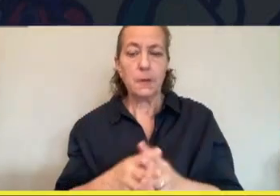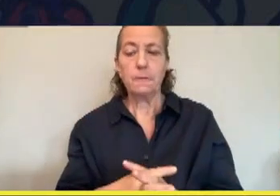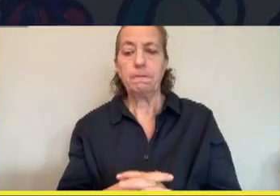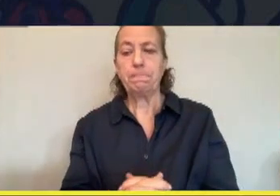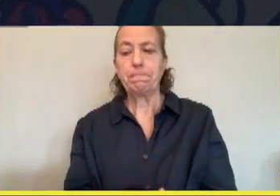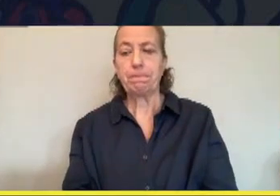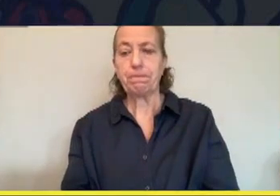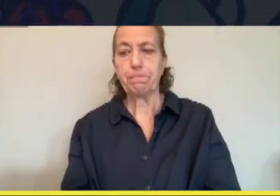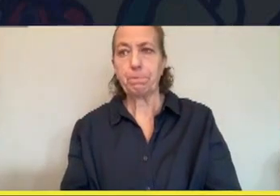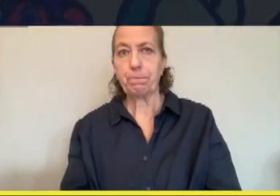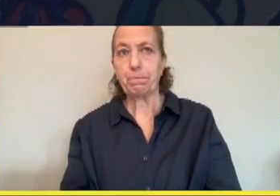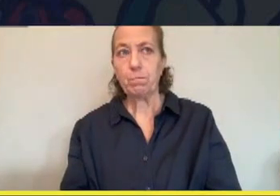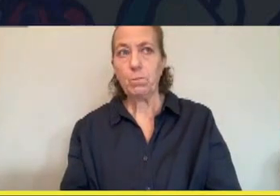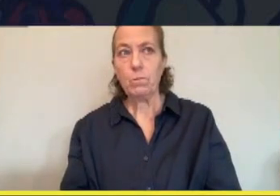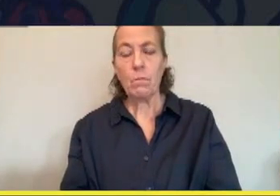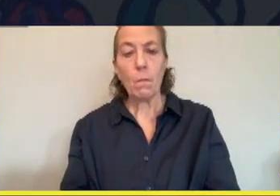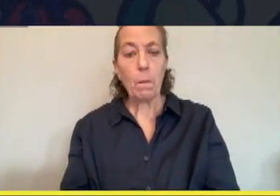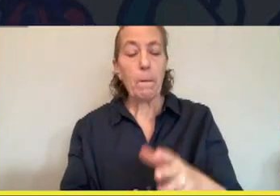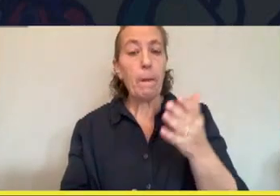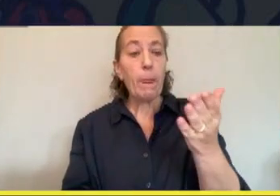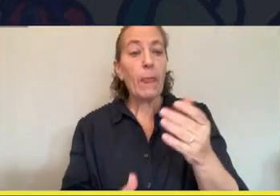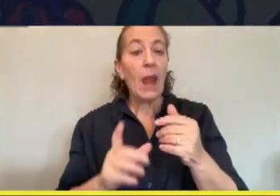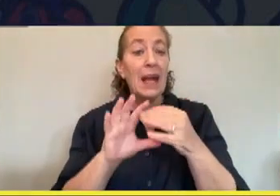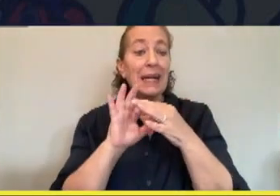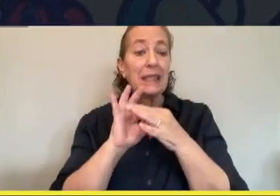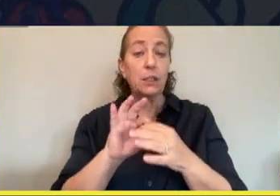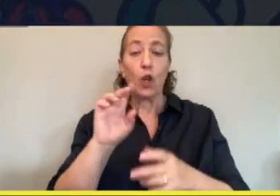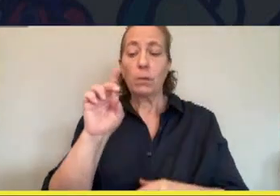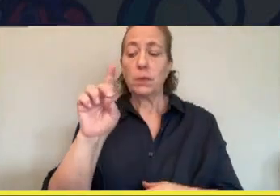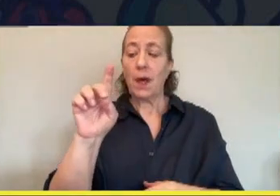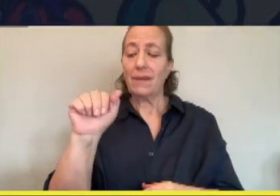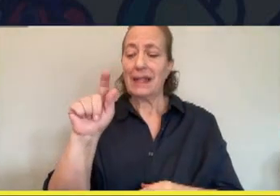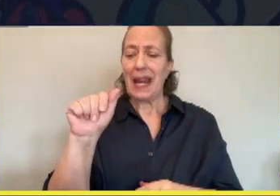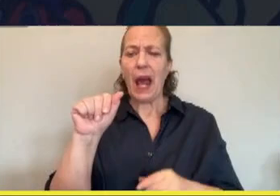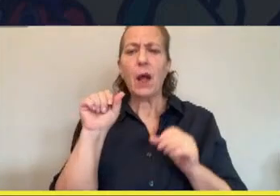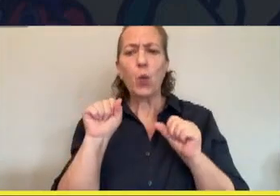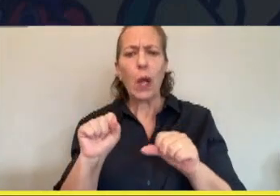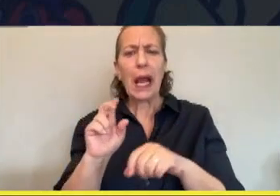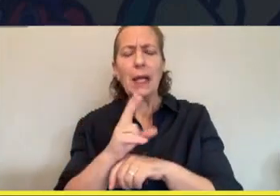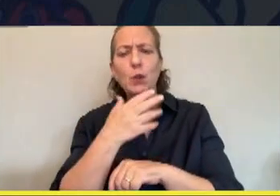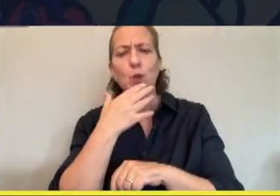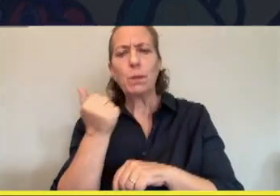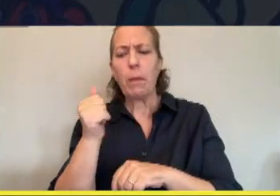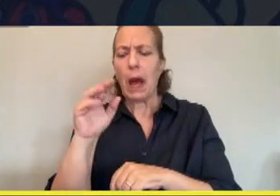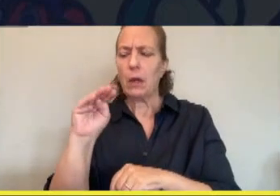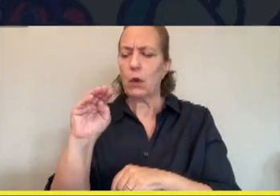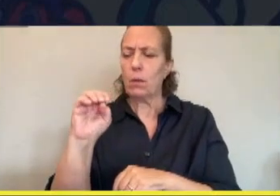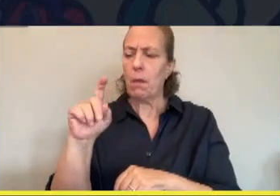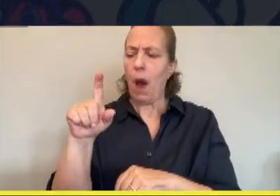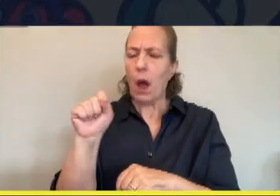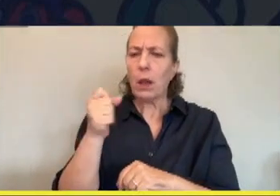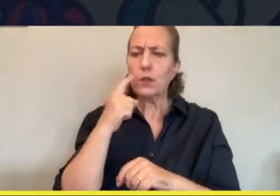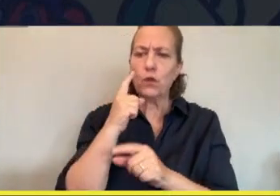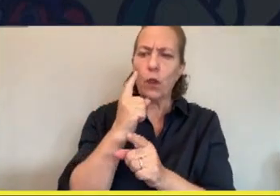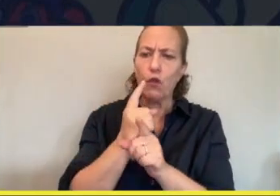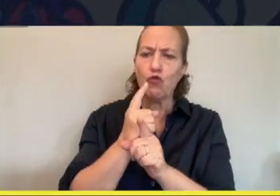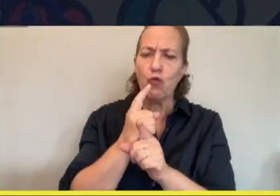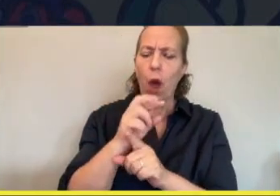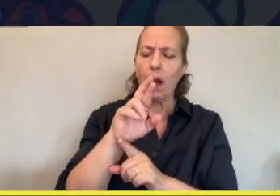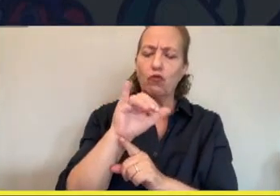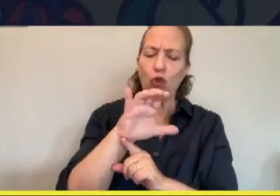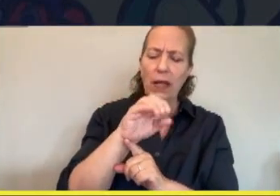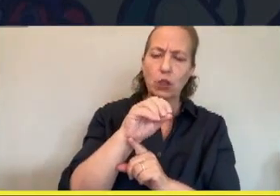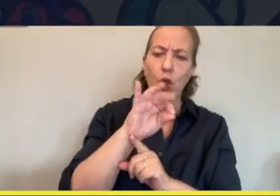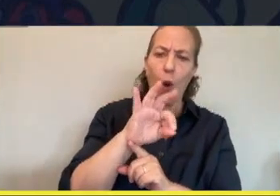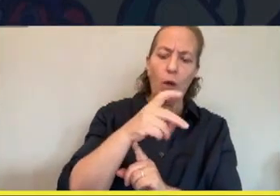In terms of data, we could use some better models of what should be the right ratio of workers to population need.